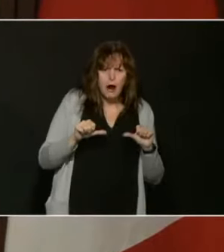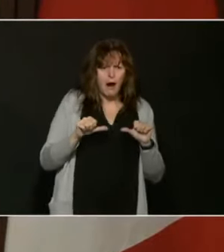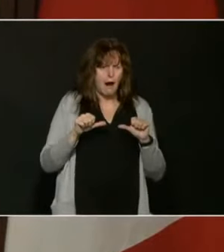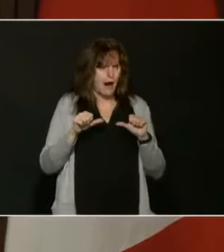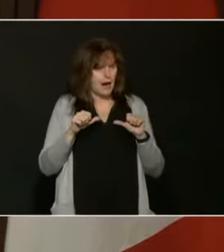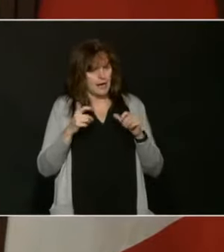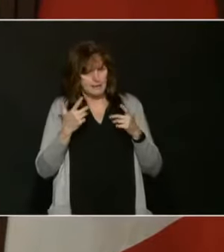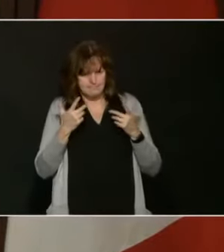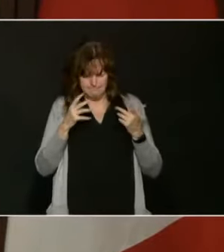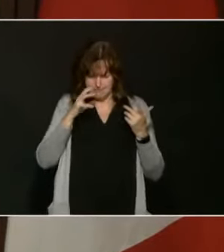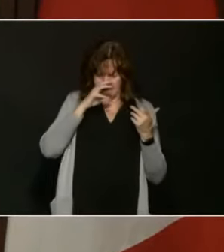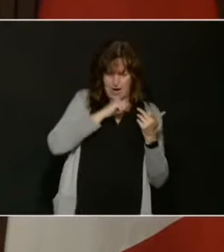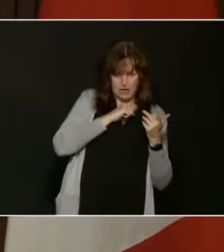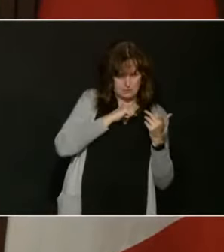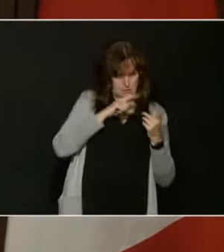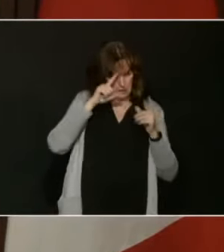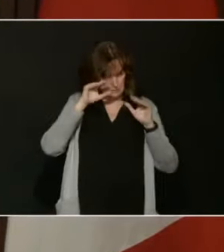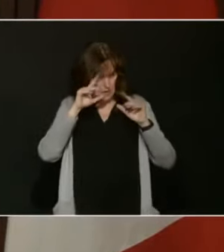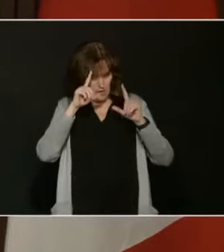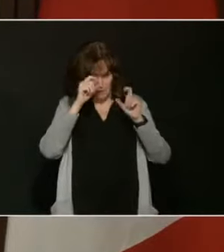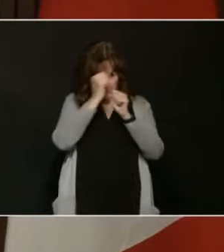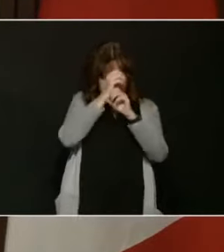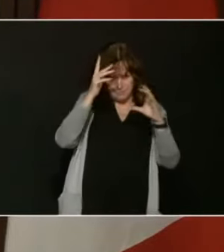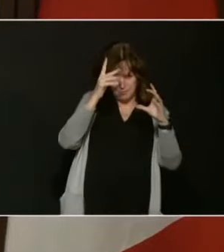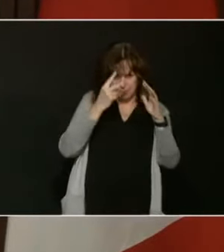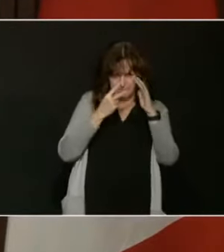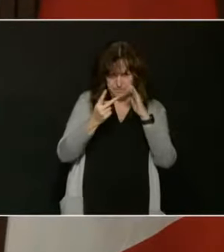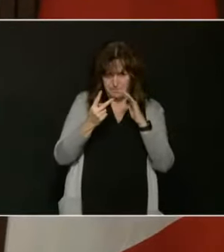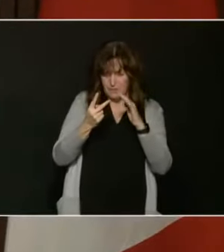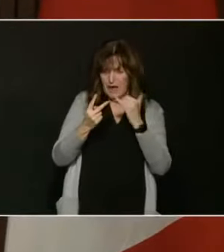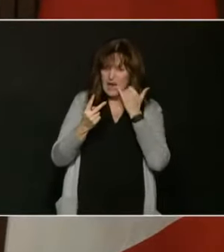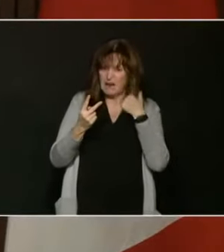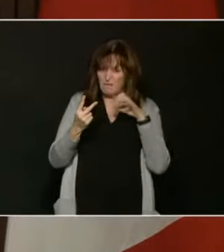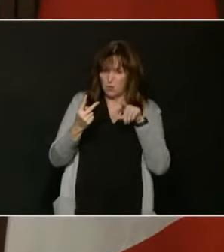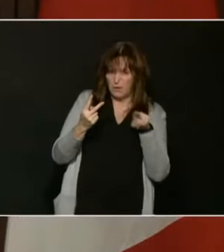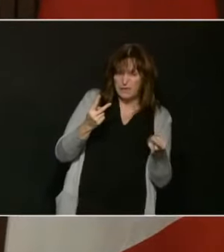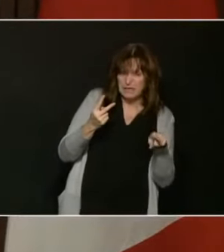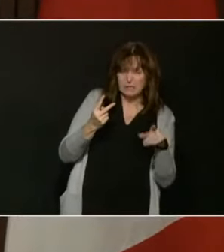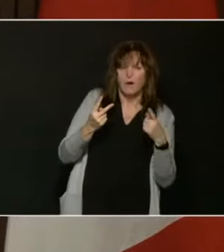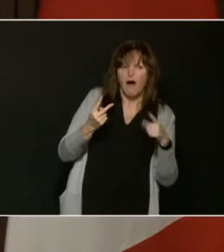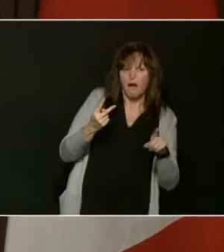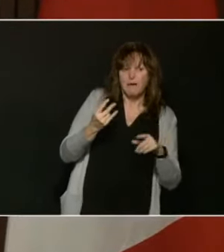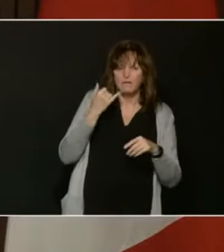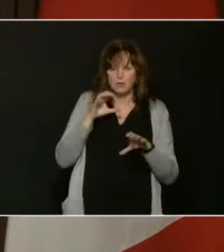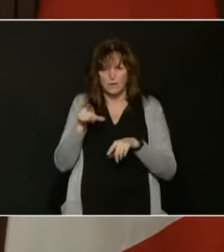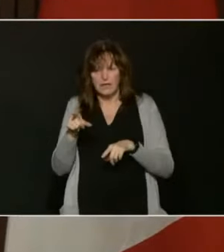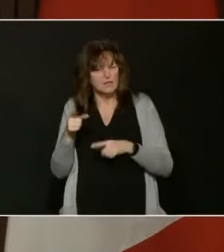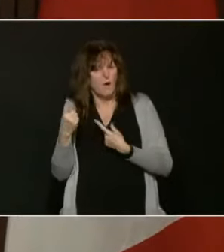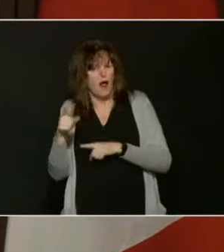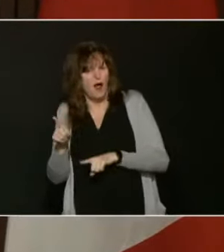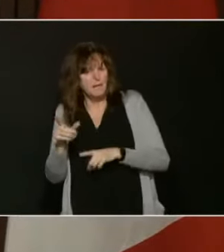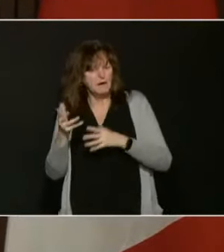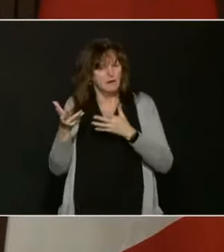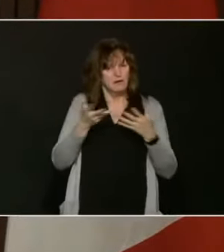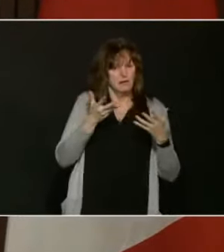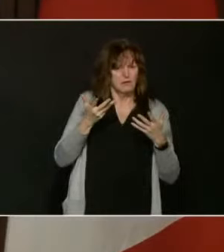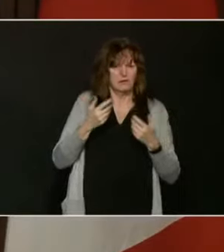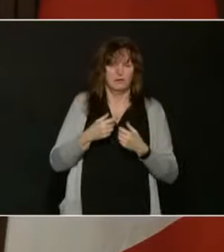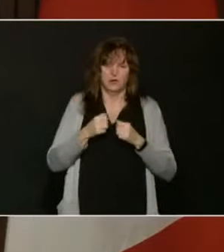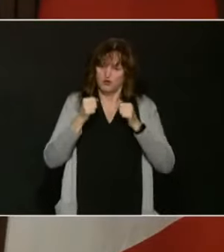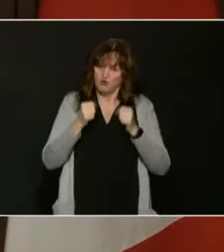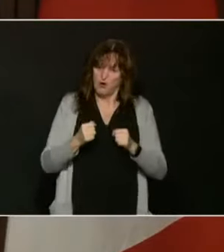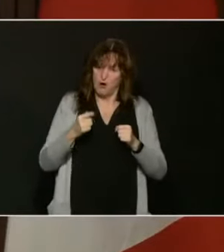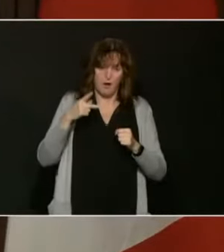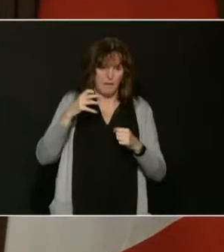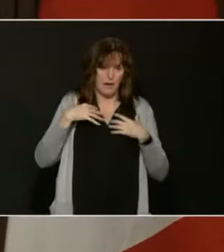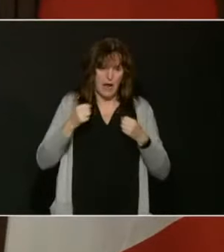if you do different things. And so if you see strong public health measures in place, you'd expect to see models trend towards best cases. If